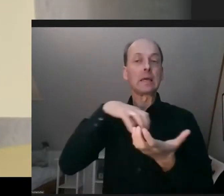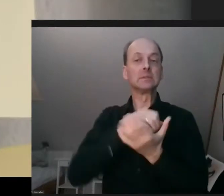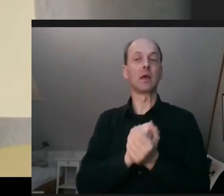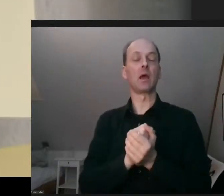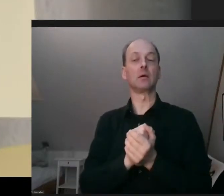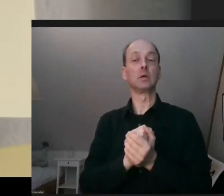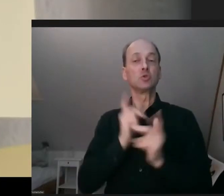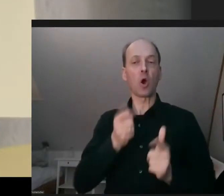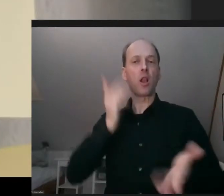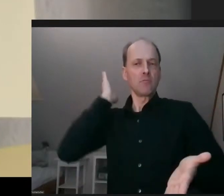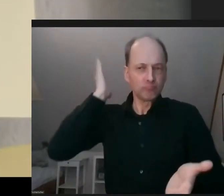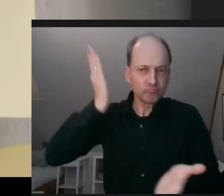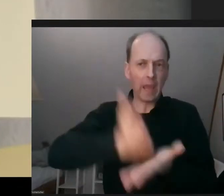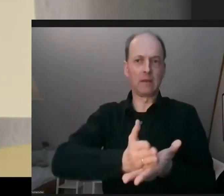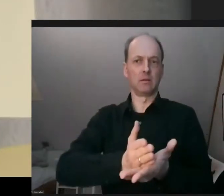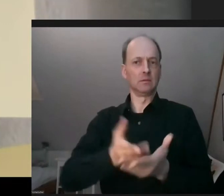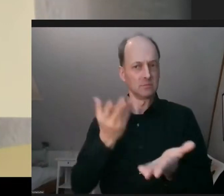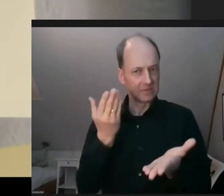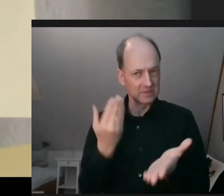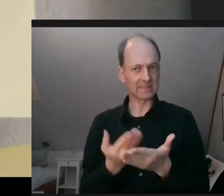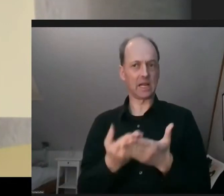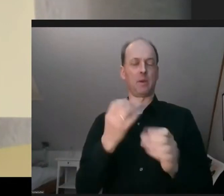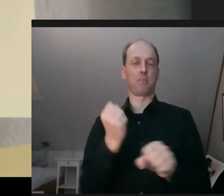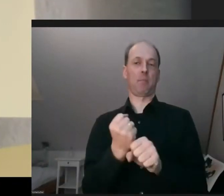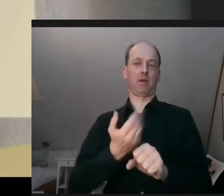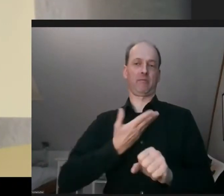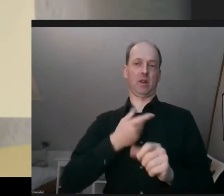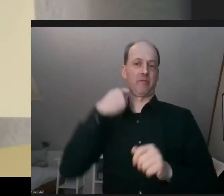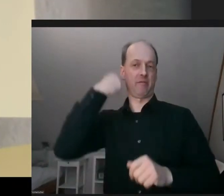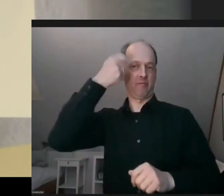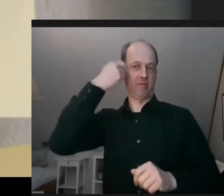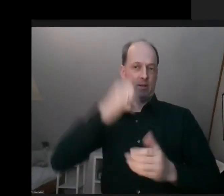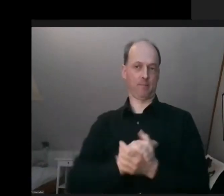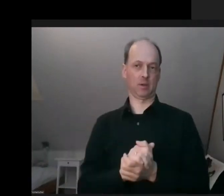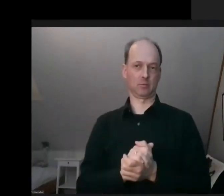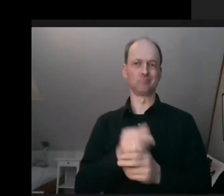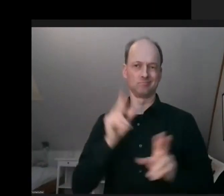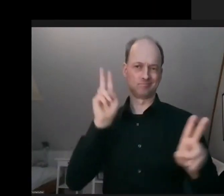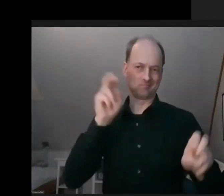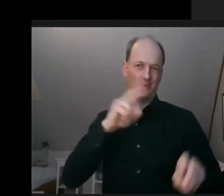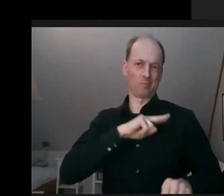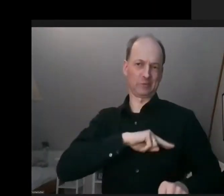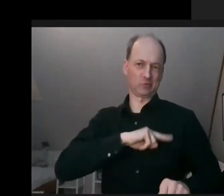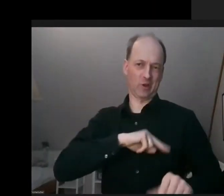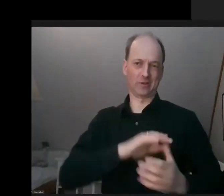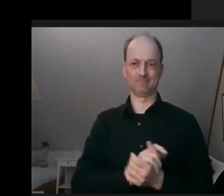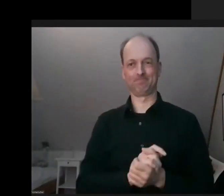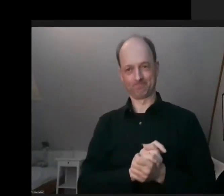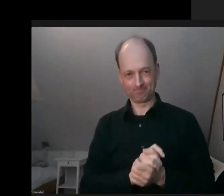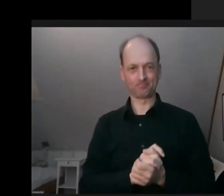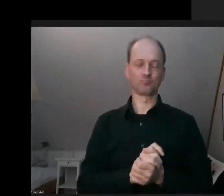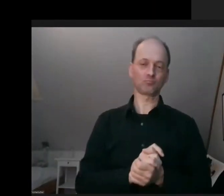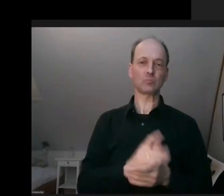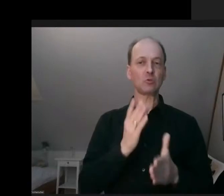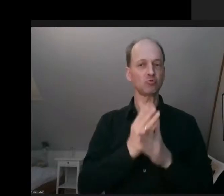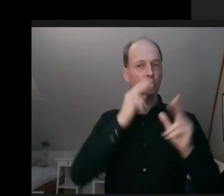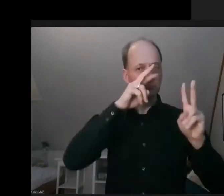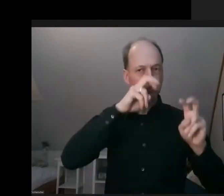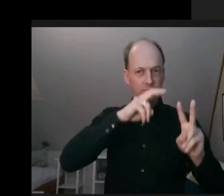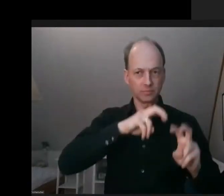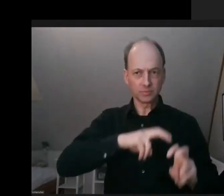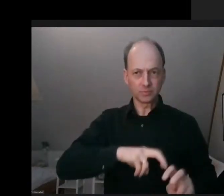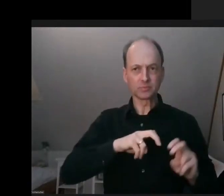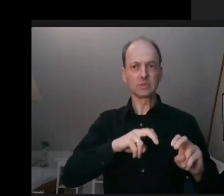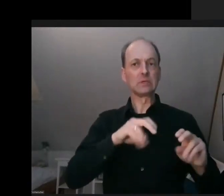ending the climate crisis. So we could always think in a very modest way. And after the workshop, we did our investigation. What is